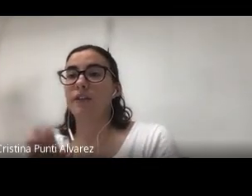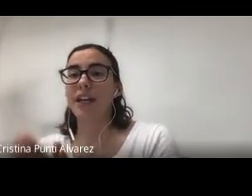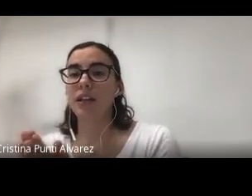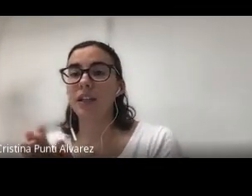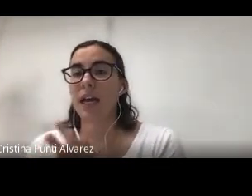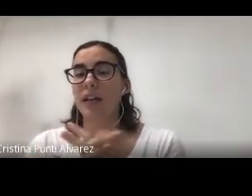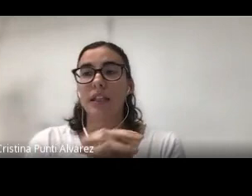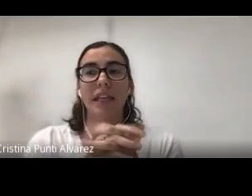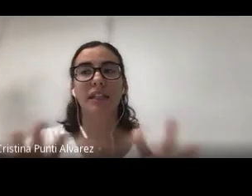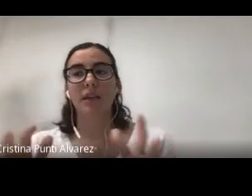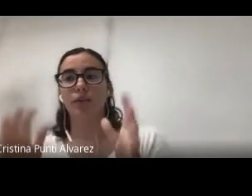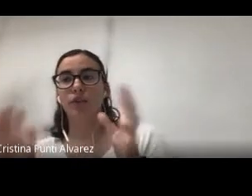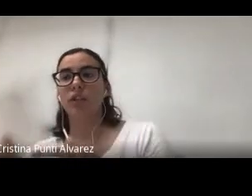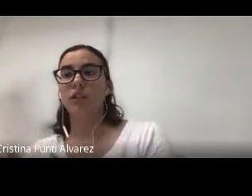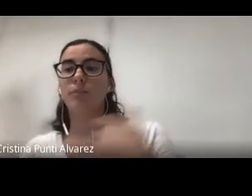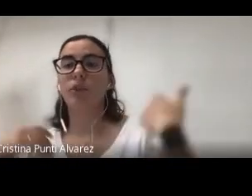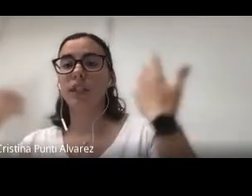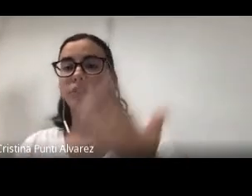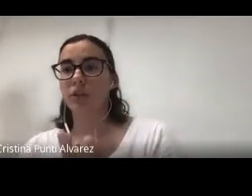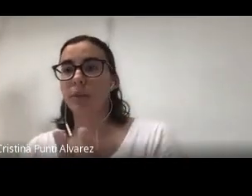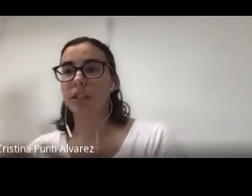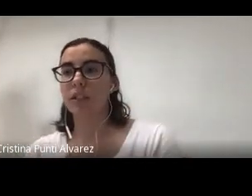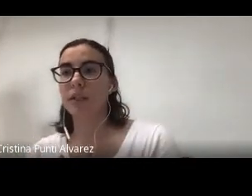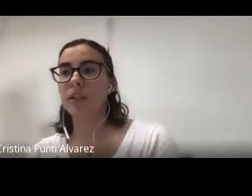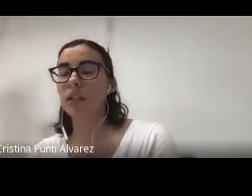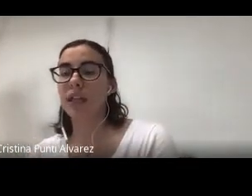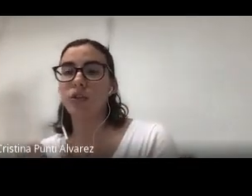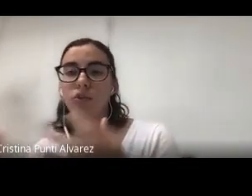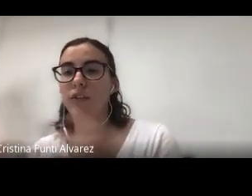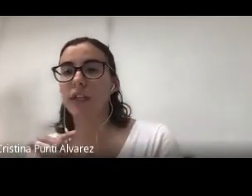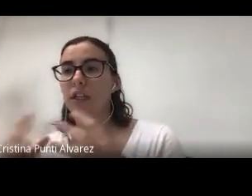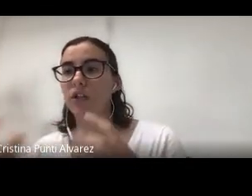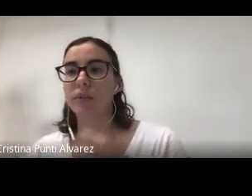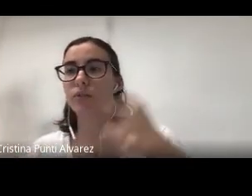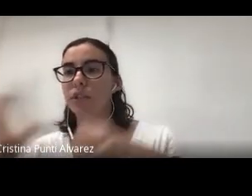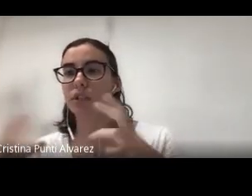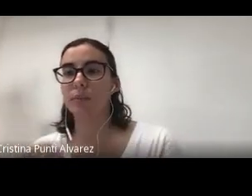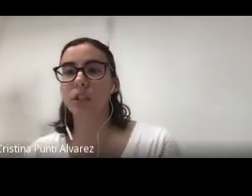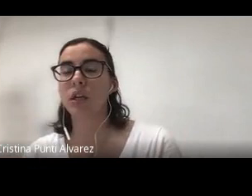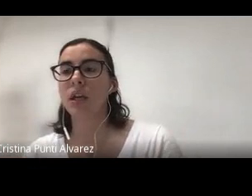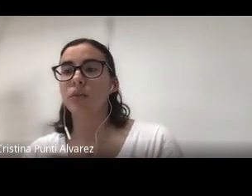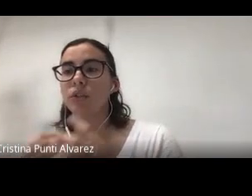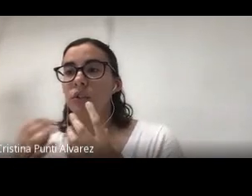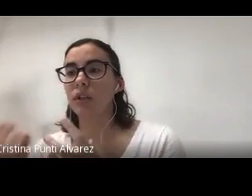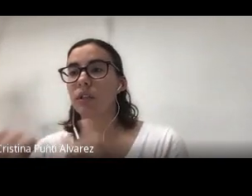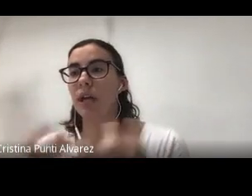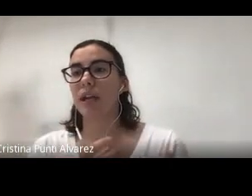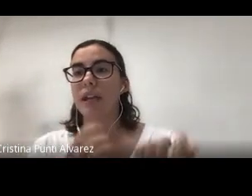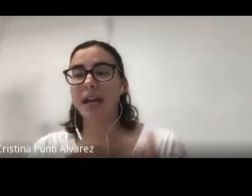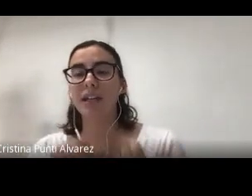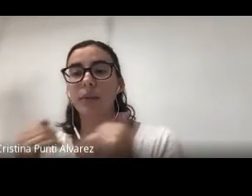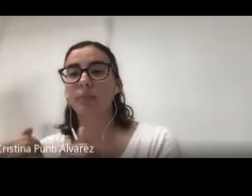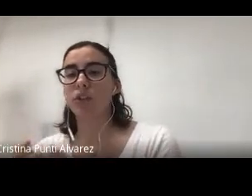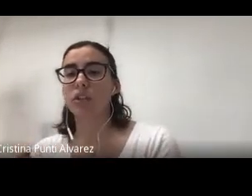Then finally, and in any type of research involving external participants and the use of any human research subjects,